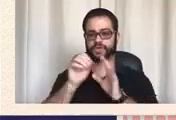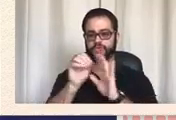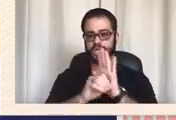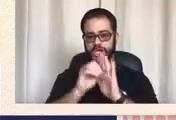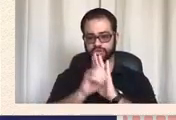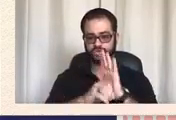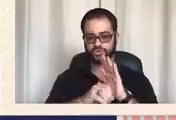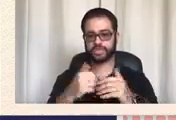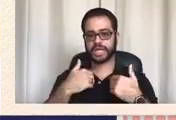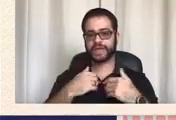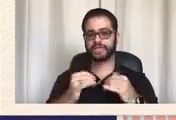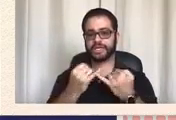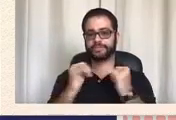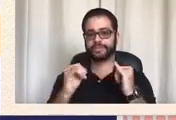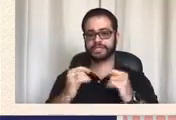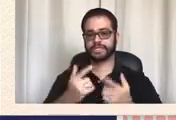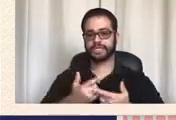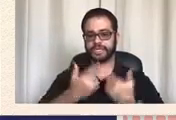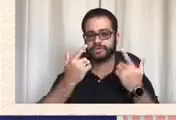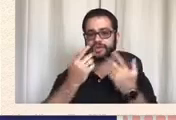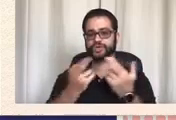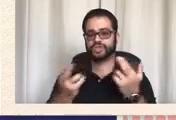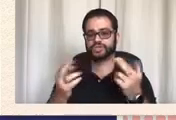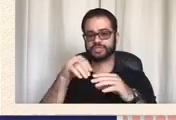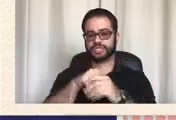and Opportunity Development in Jacksonville.